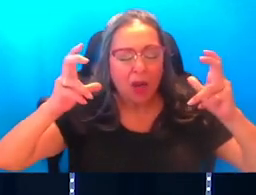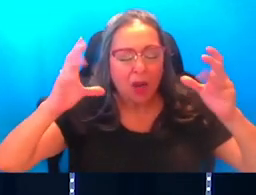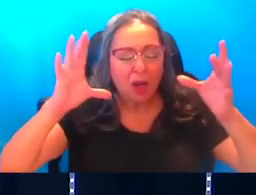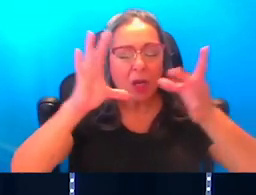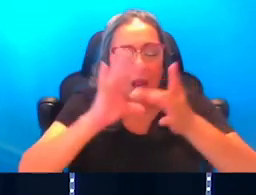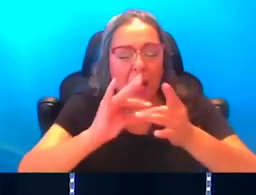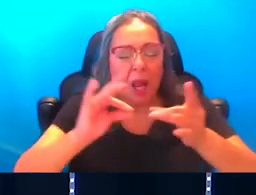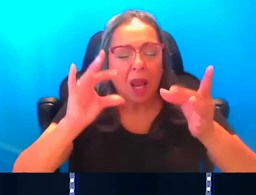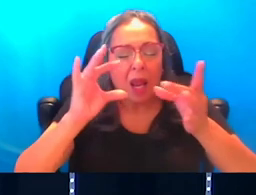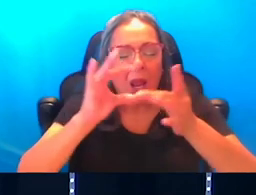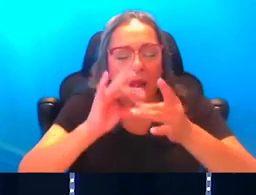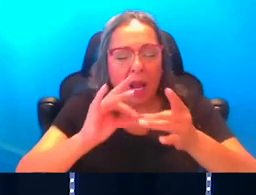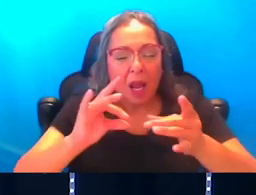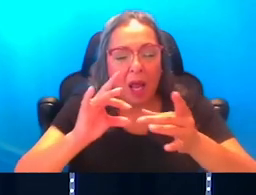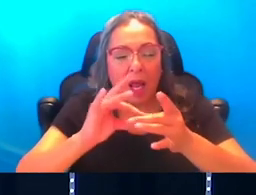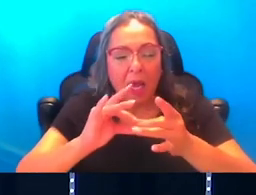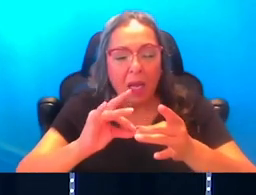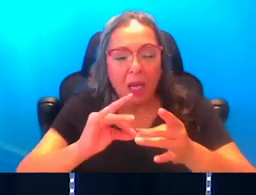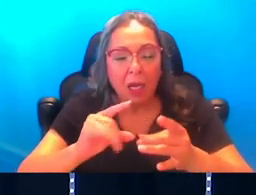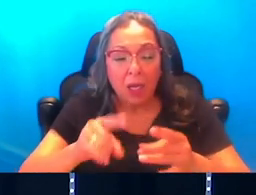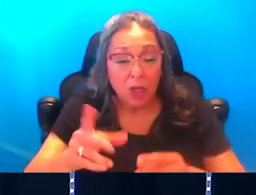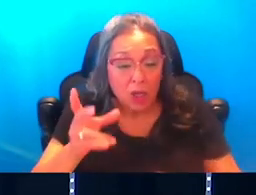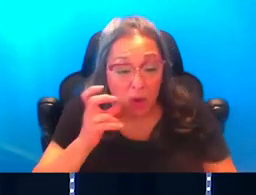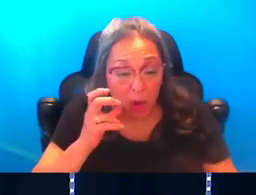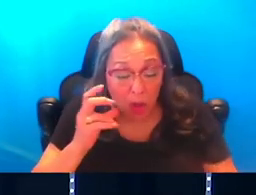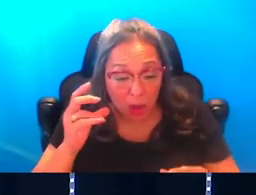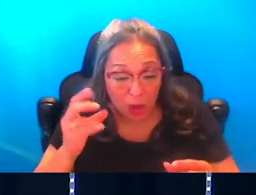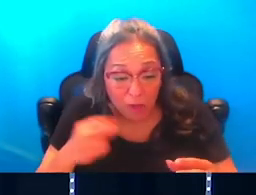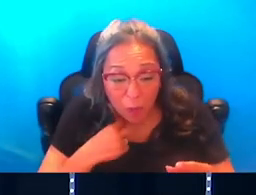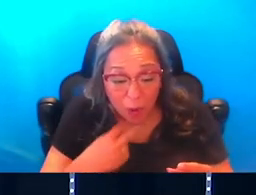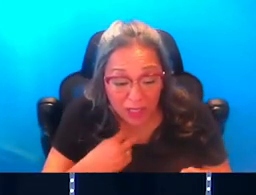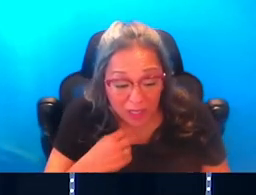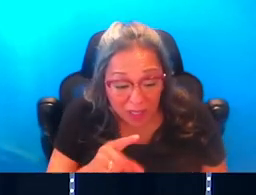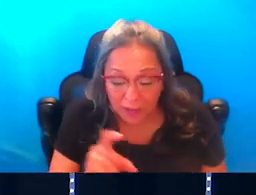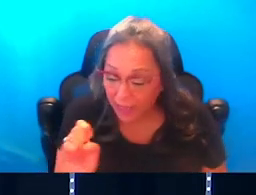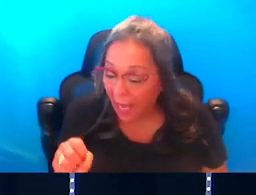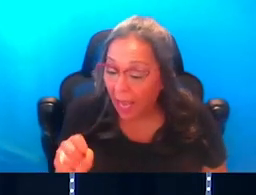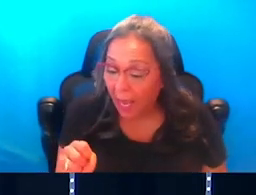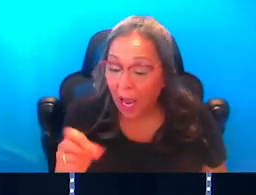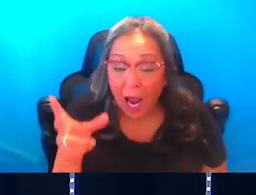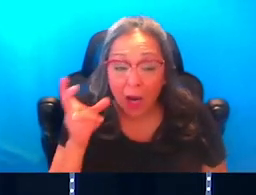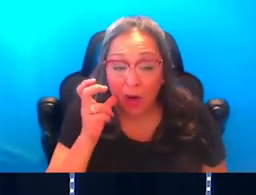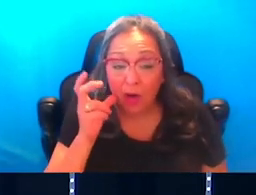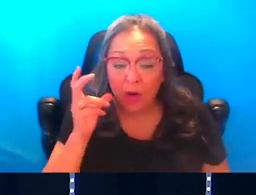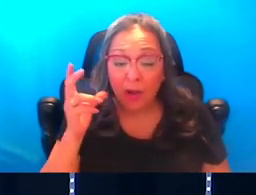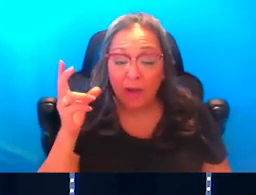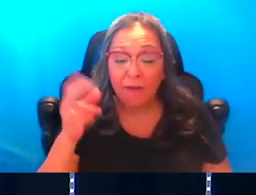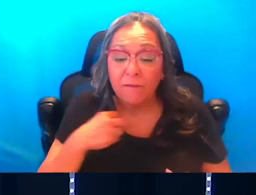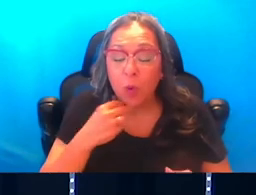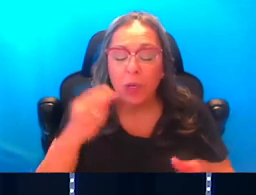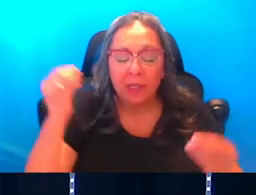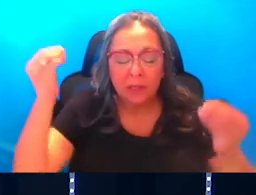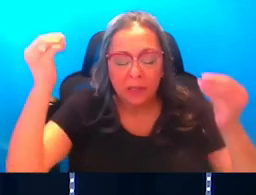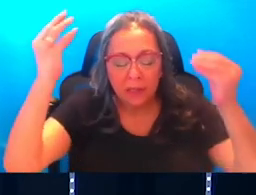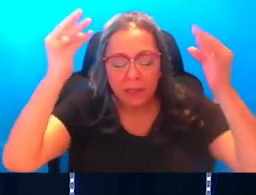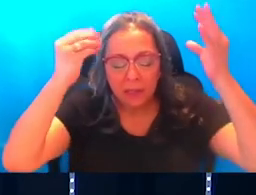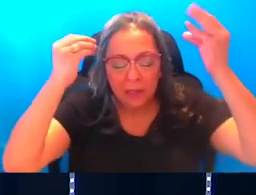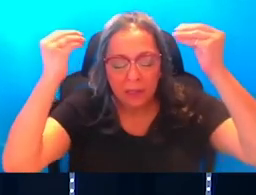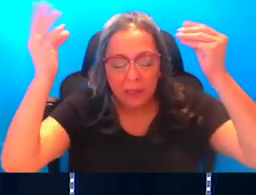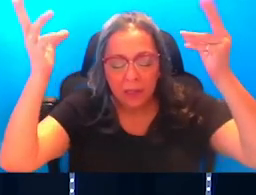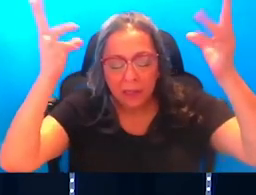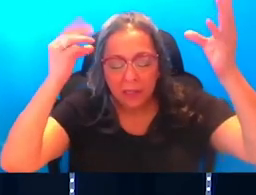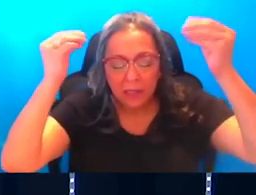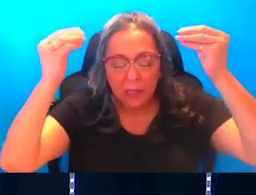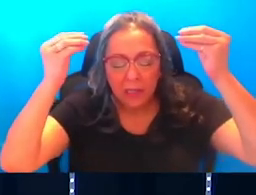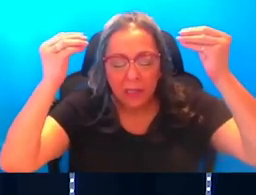myself. Pastor, are you saying you heard voices? Yes. Sorry. I started hearing this voice. And it's